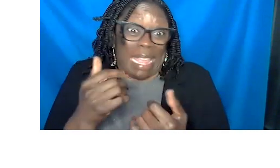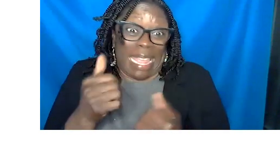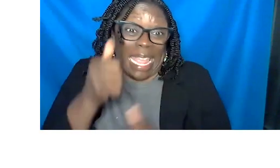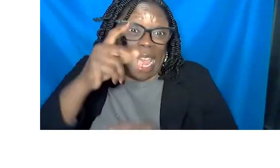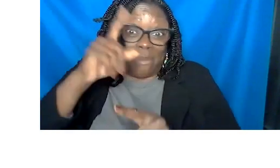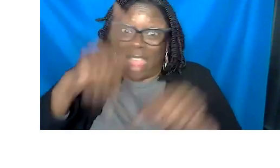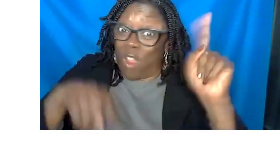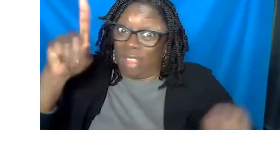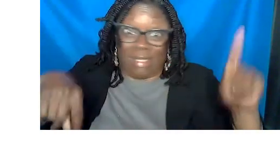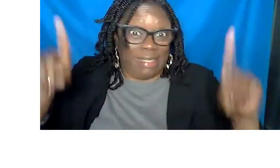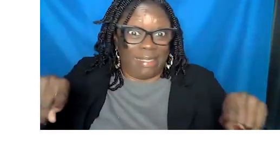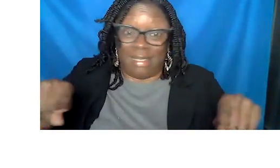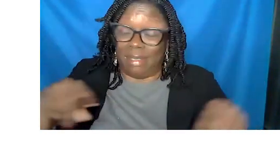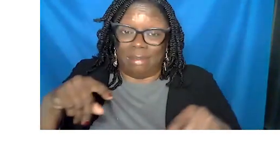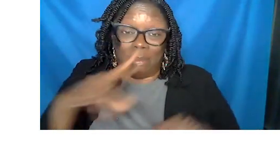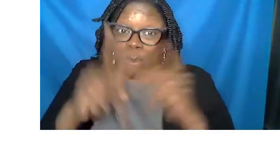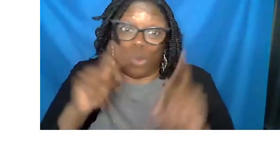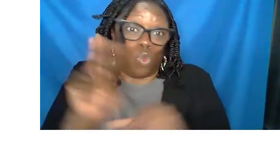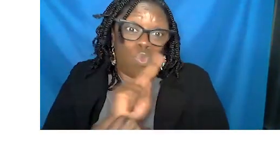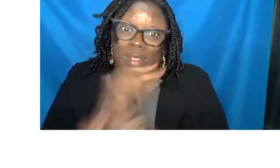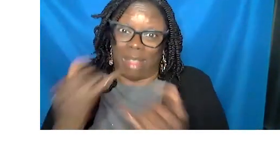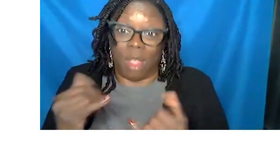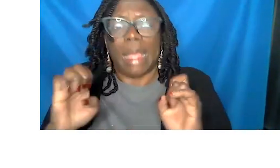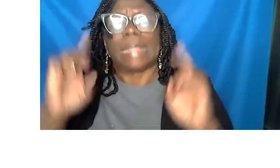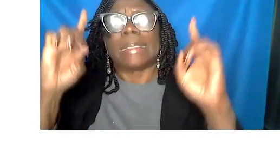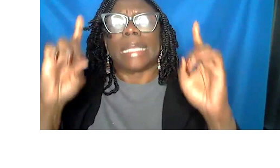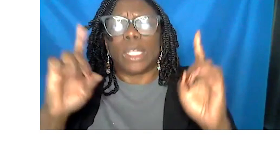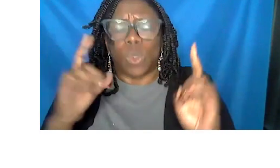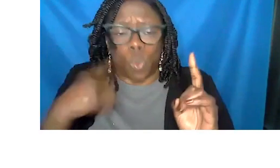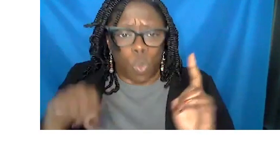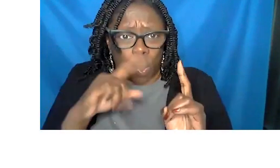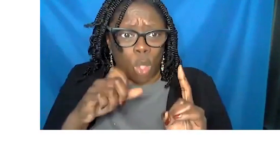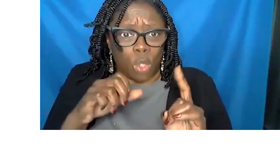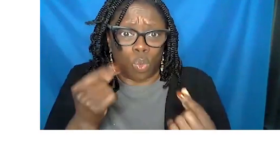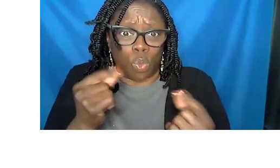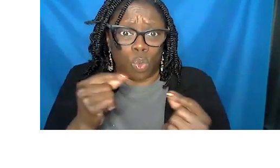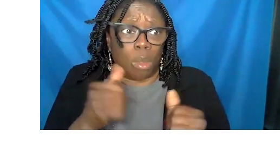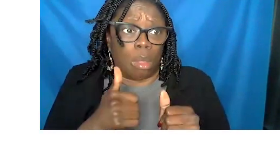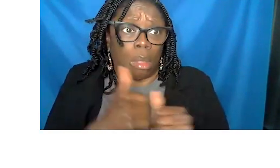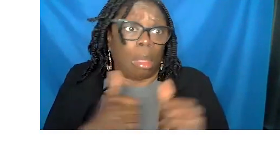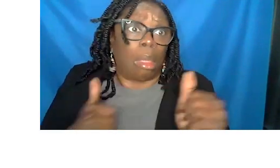field now. And so as educators, we don't want to necessarily leave that in the dust.